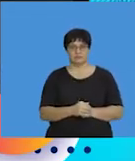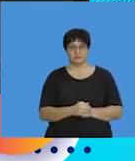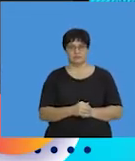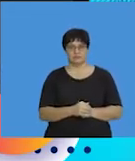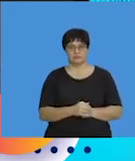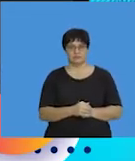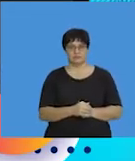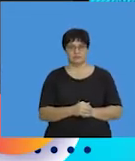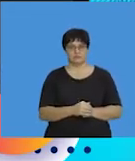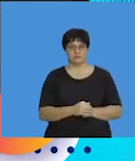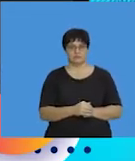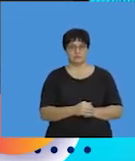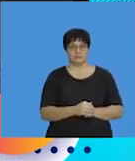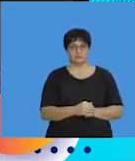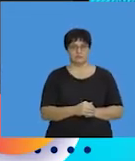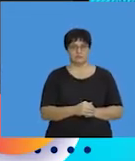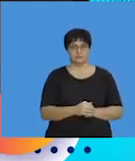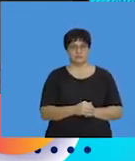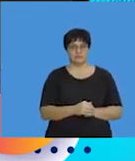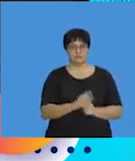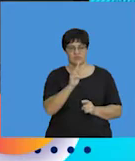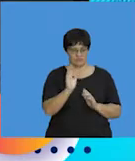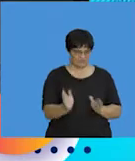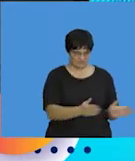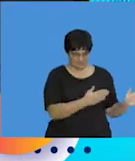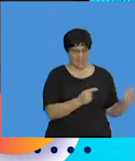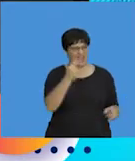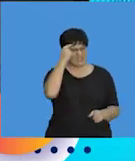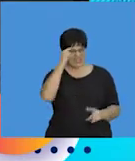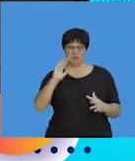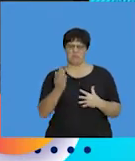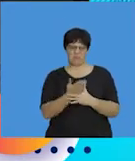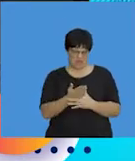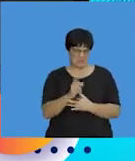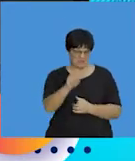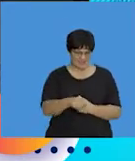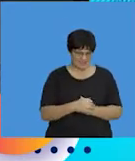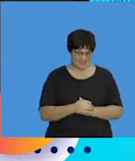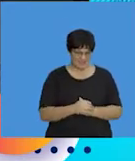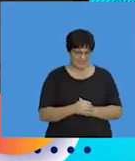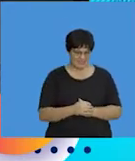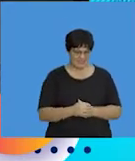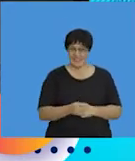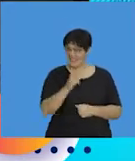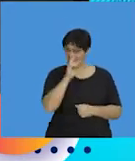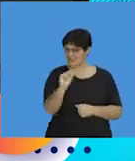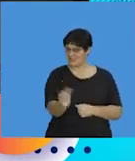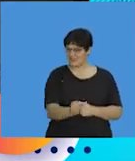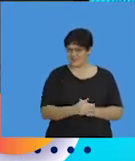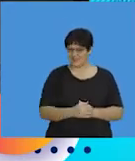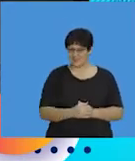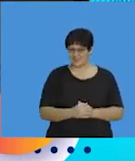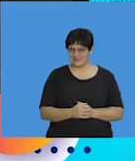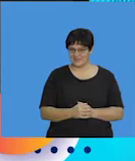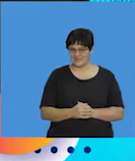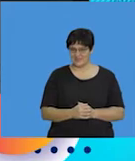the question, okay? And 2 questions down, I think it's time for a